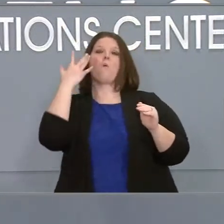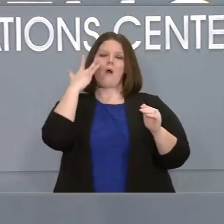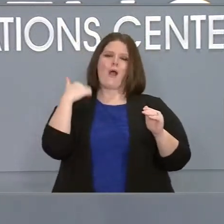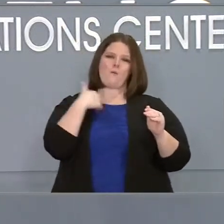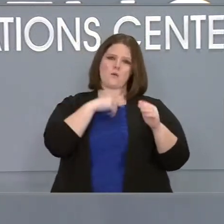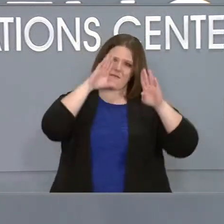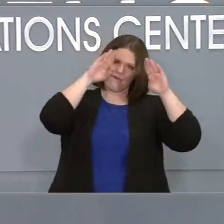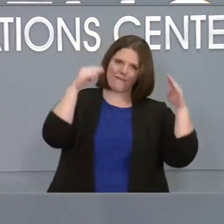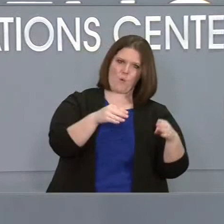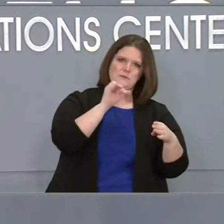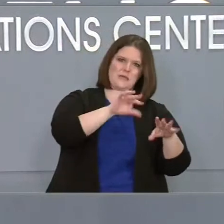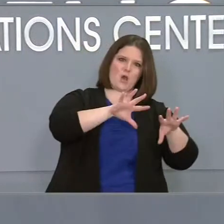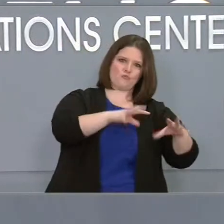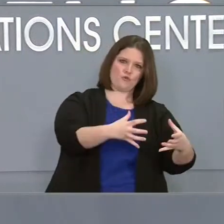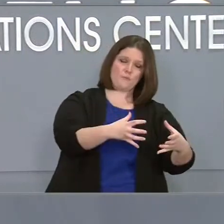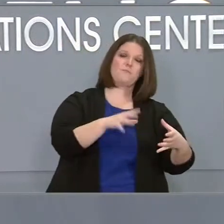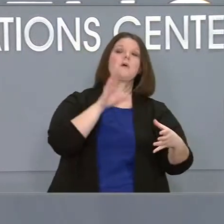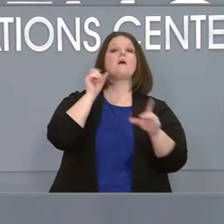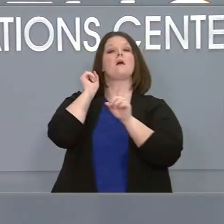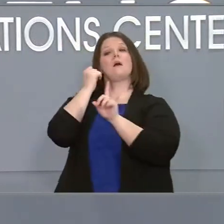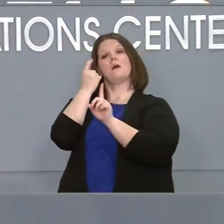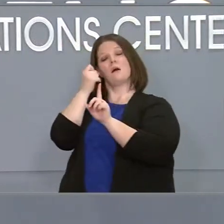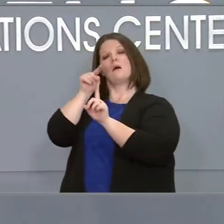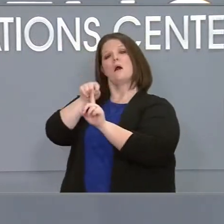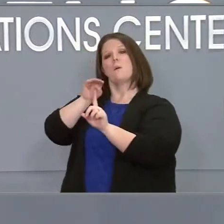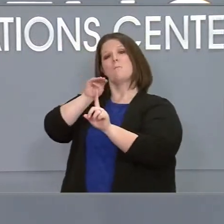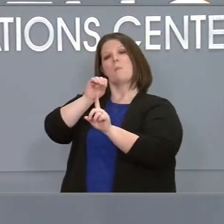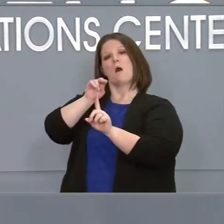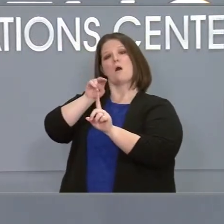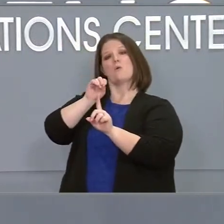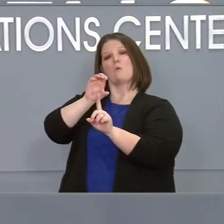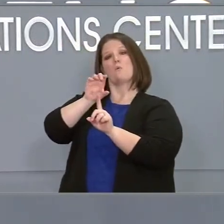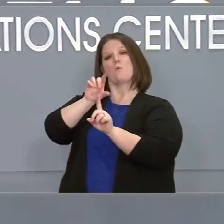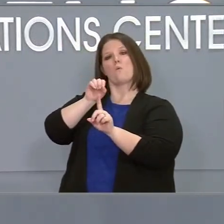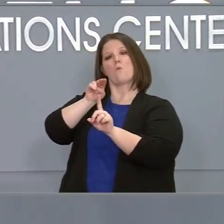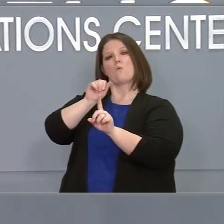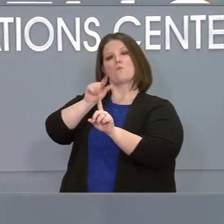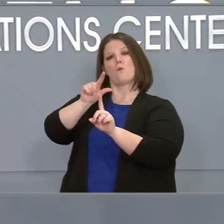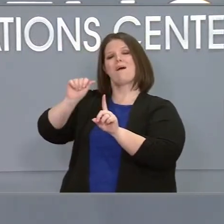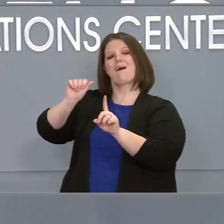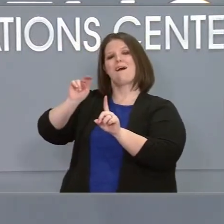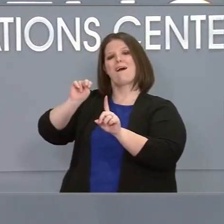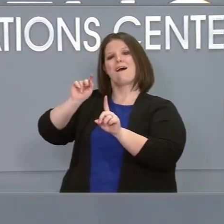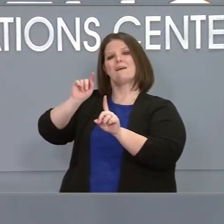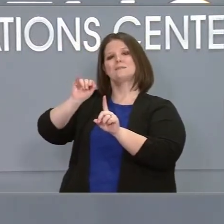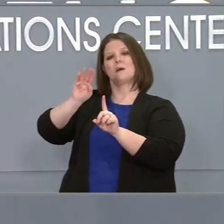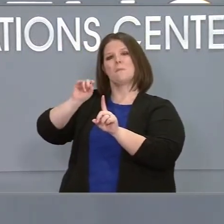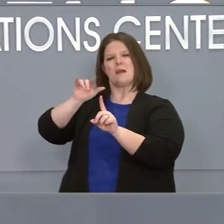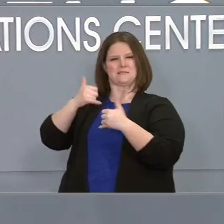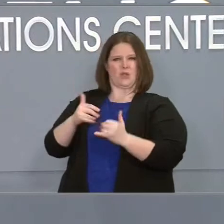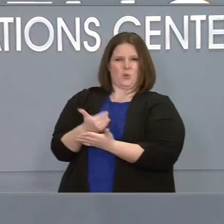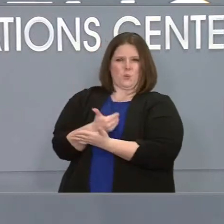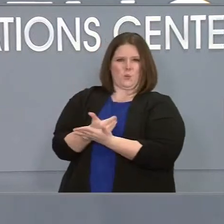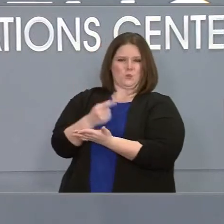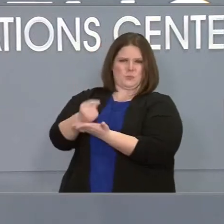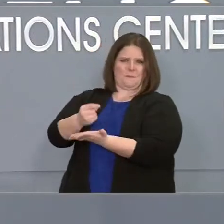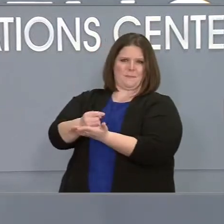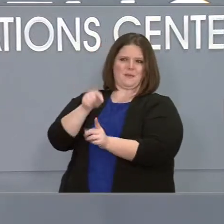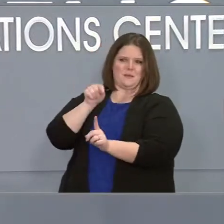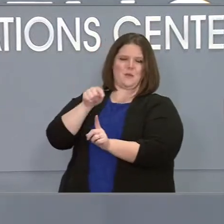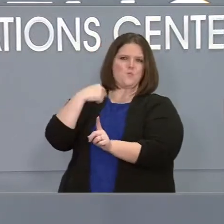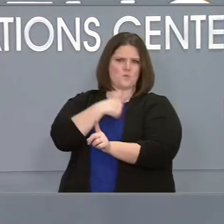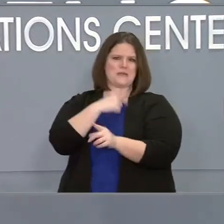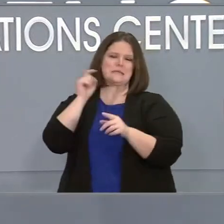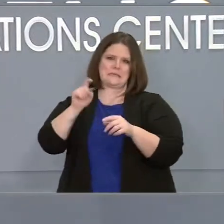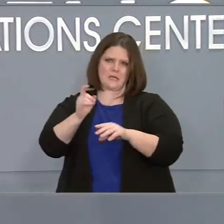work to do on the monoclonal antibodies space and make sure everyone has access to treatment. That is a place we